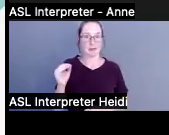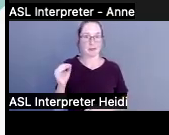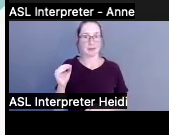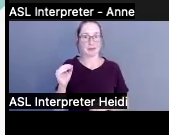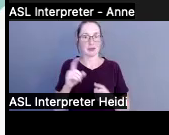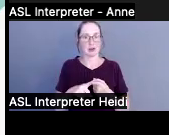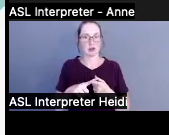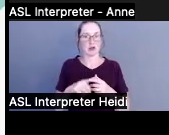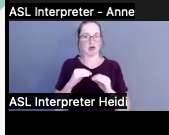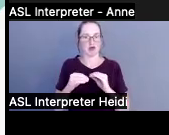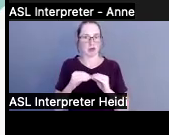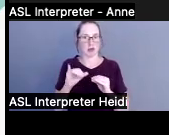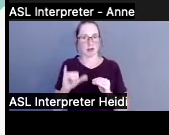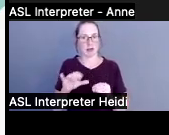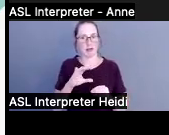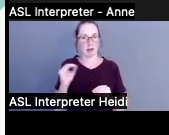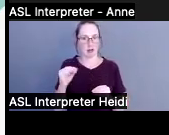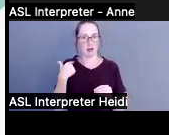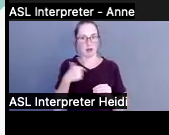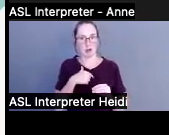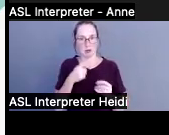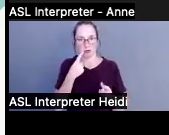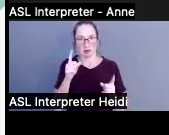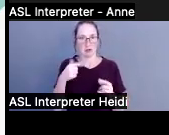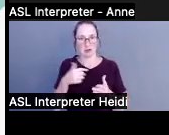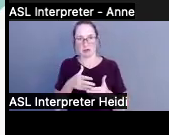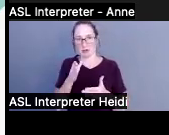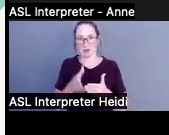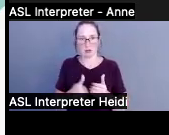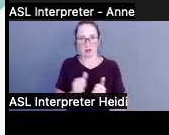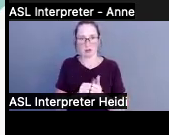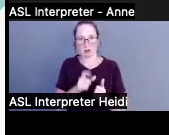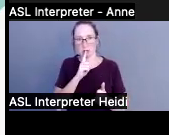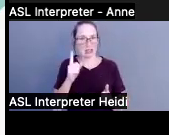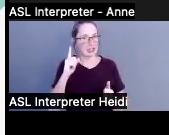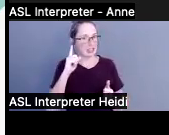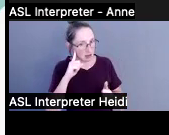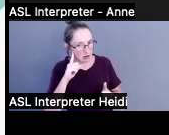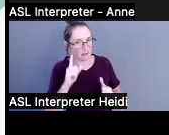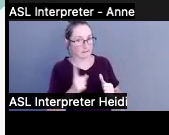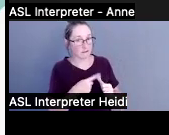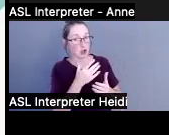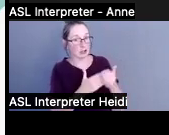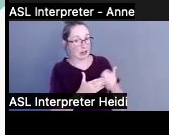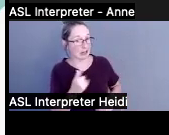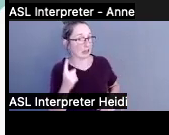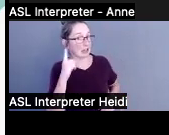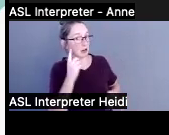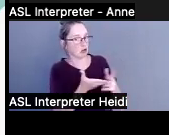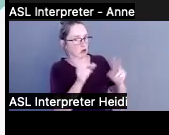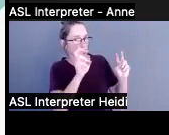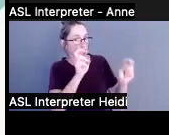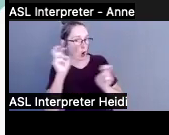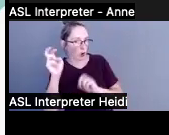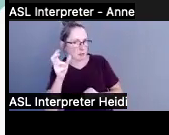To correct that. And we finally concluded with really hearing firsthand through the quotes that we've